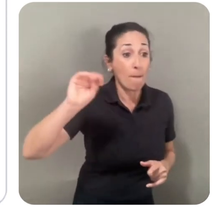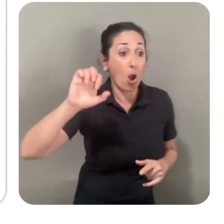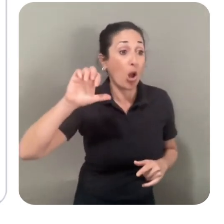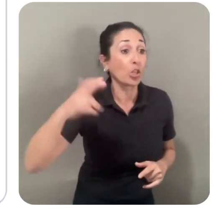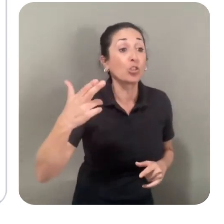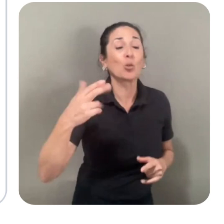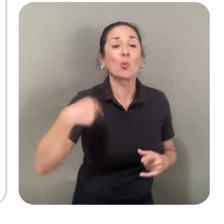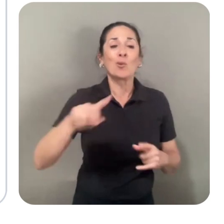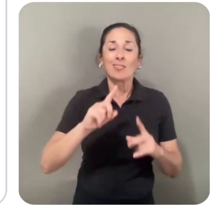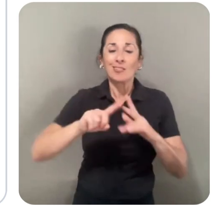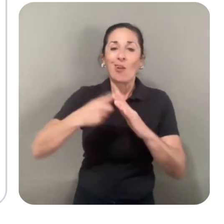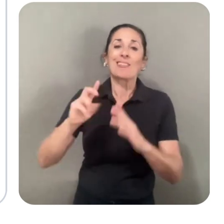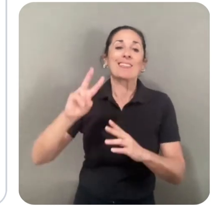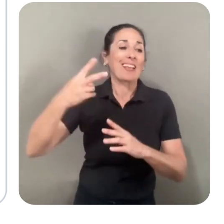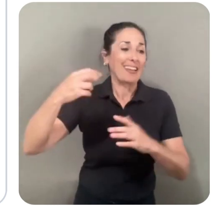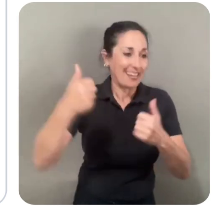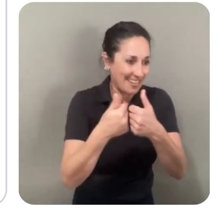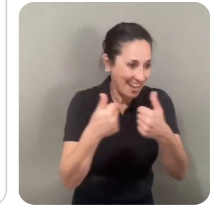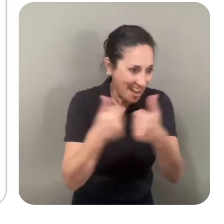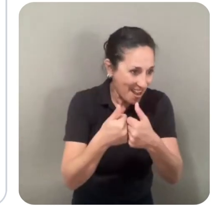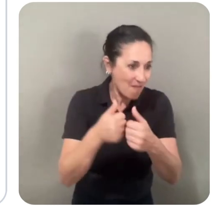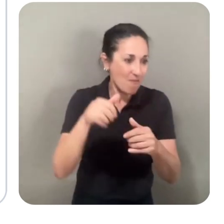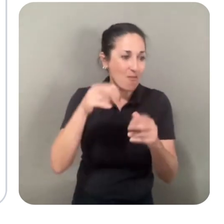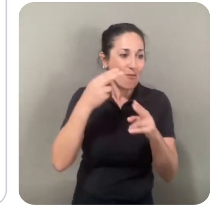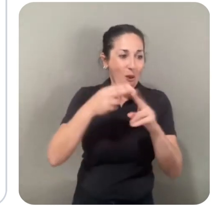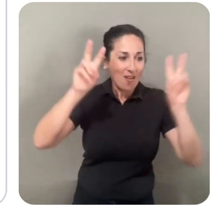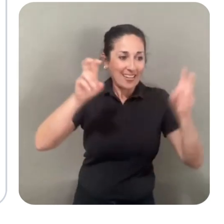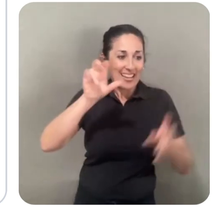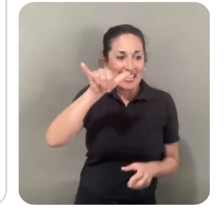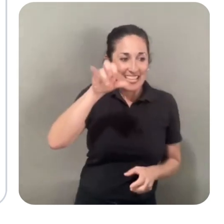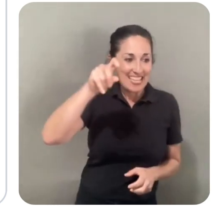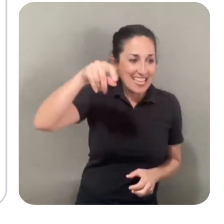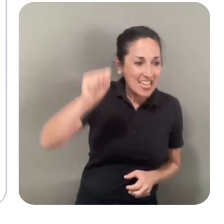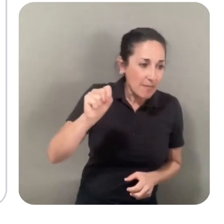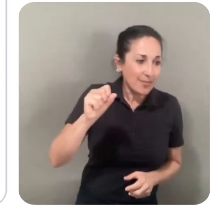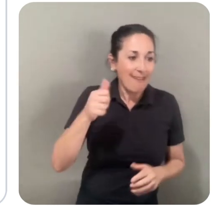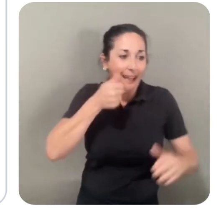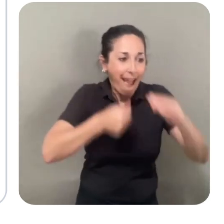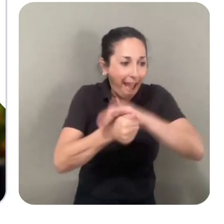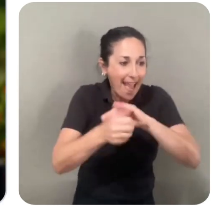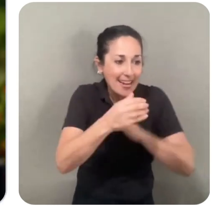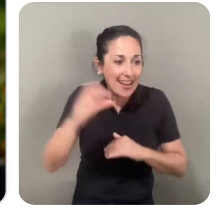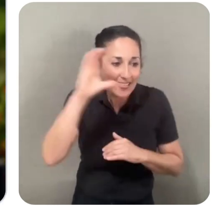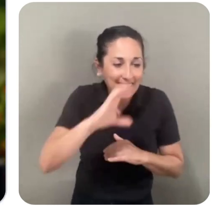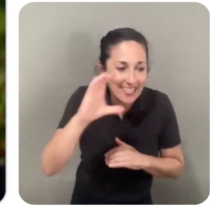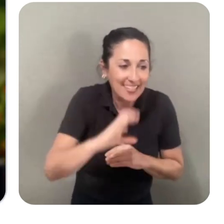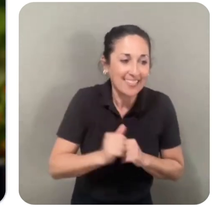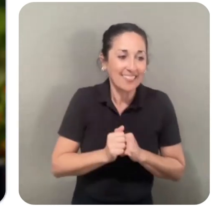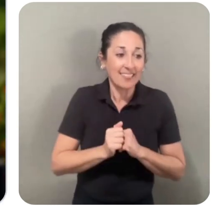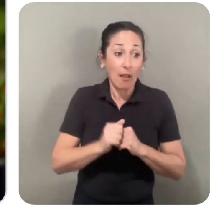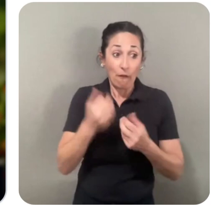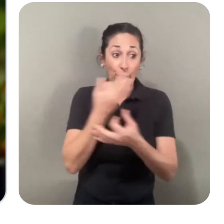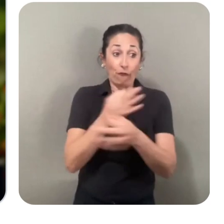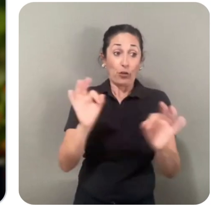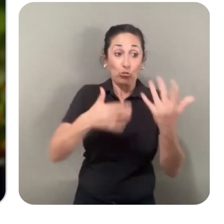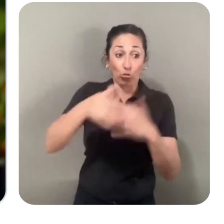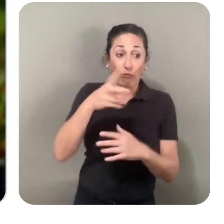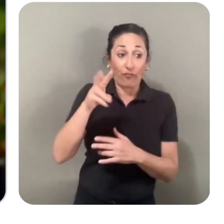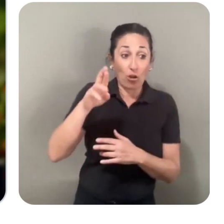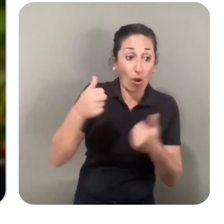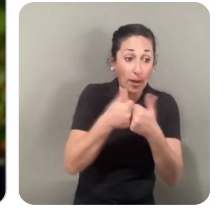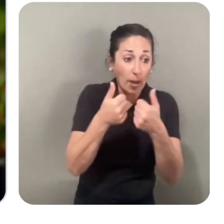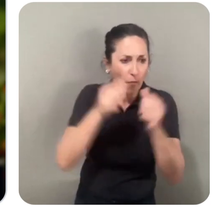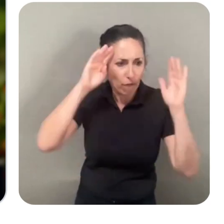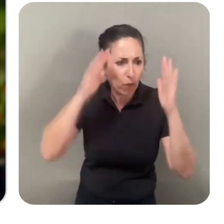Seek, a free social VR game with a focus on playful, block-based building. Since then, it has risen